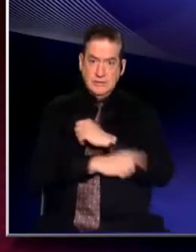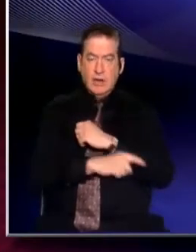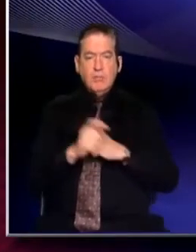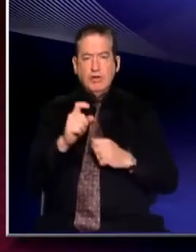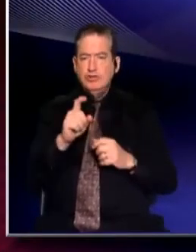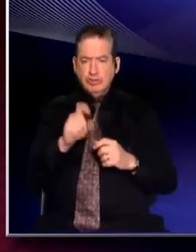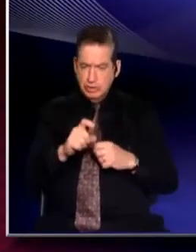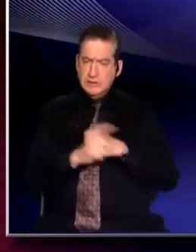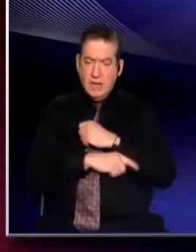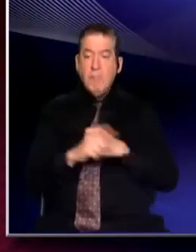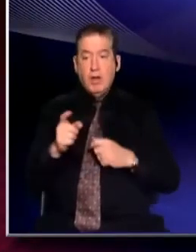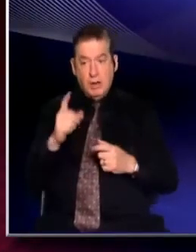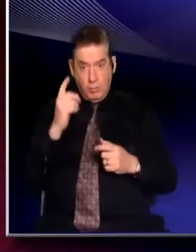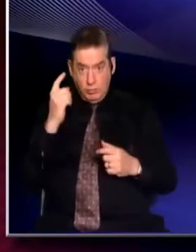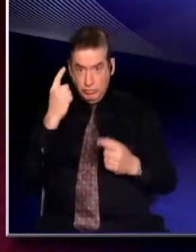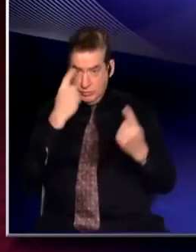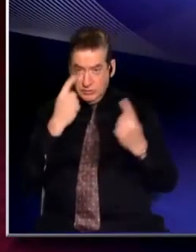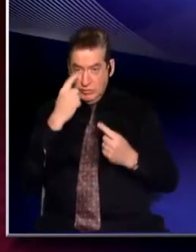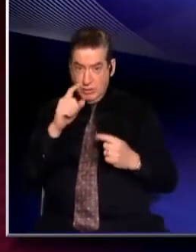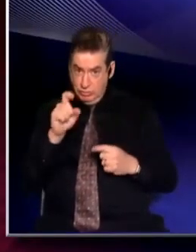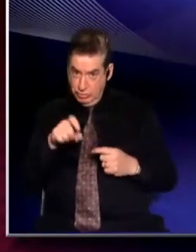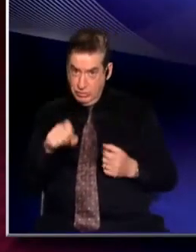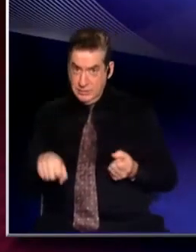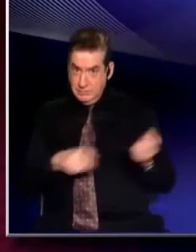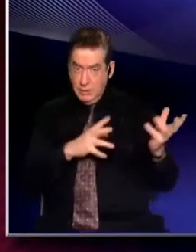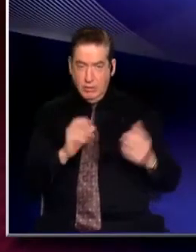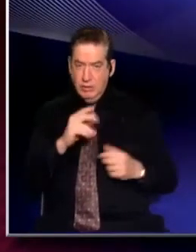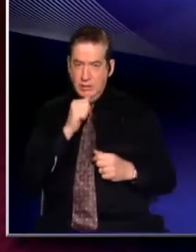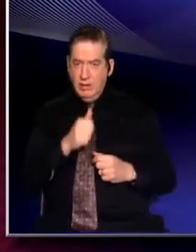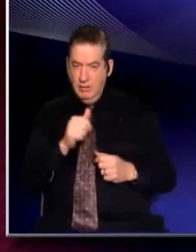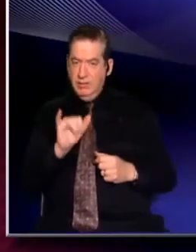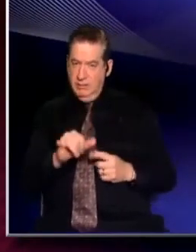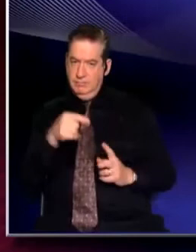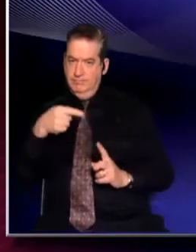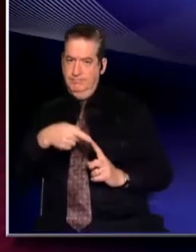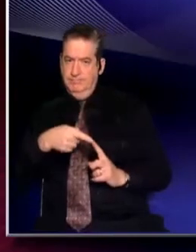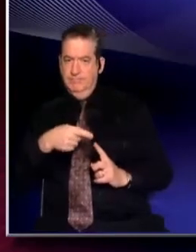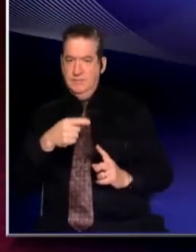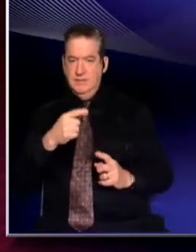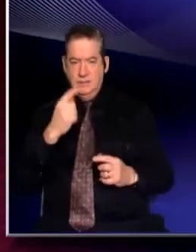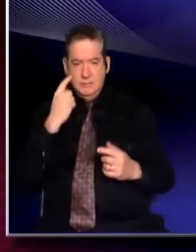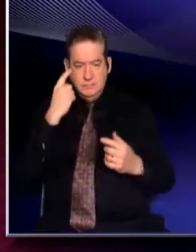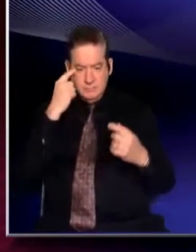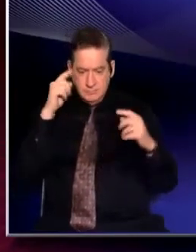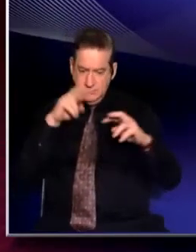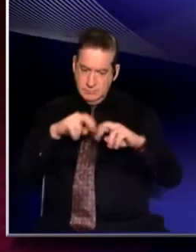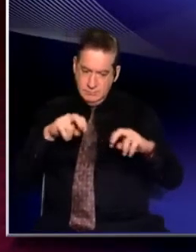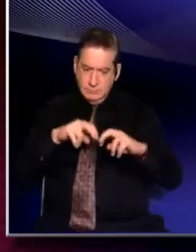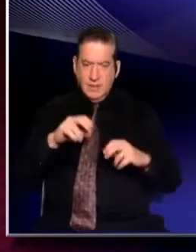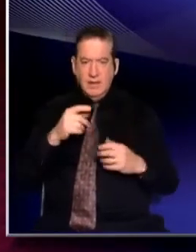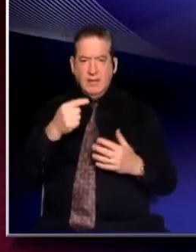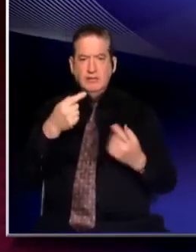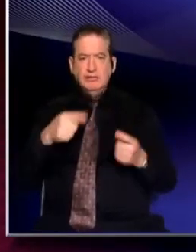they be subject to expulsion? That's when we look at those other Guiding. attendant circumstances to figure out